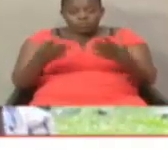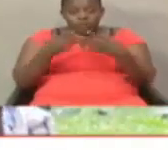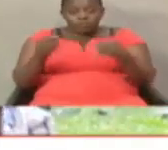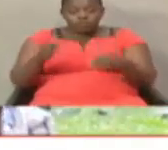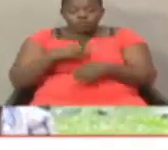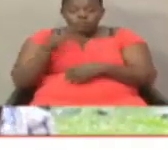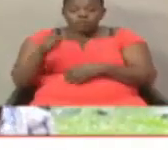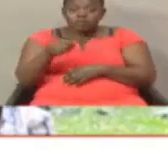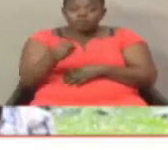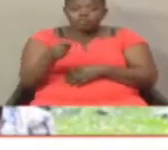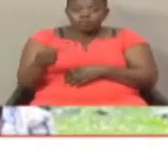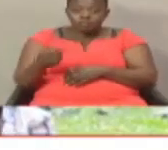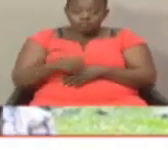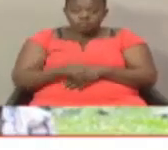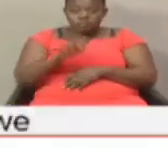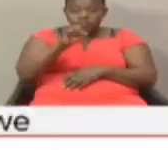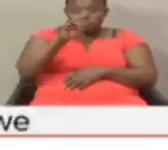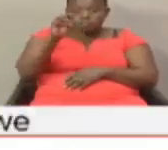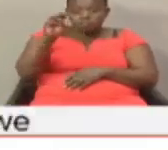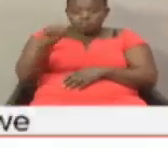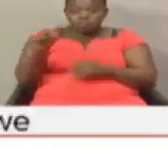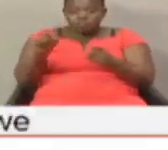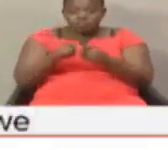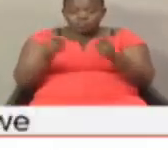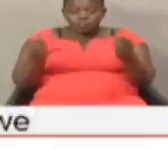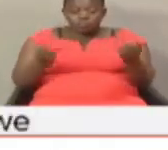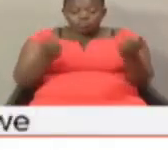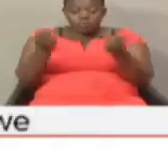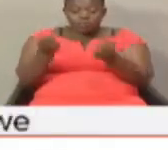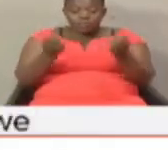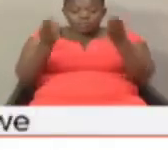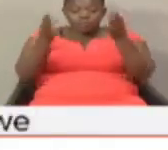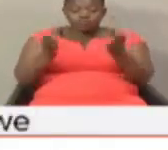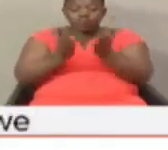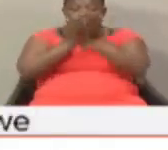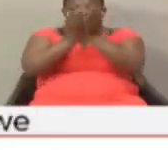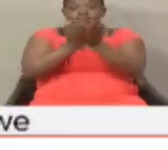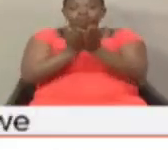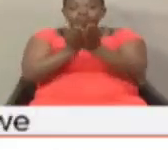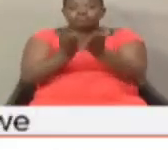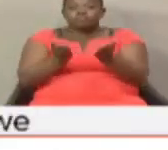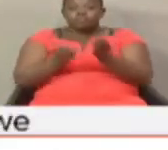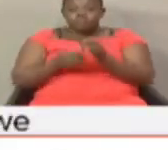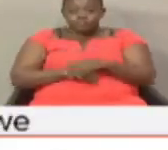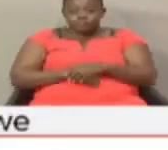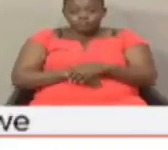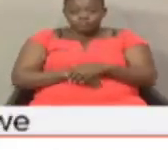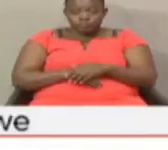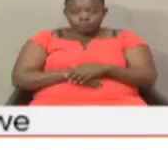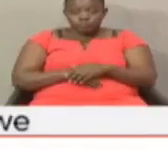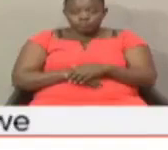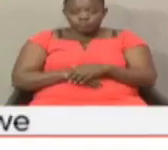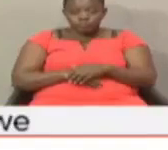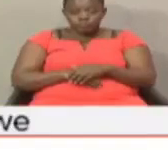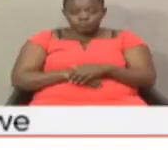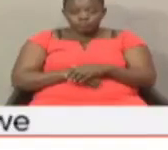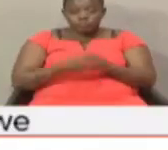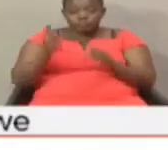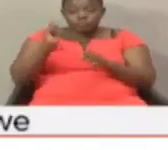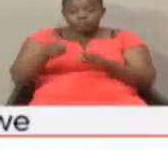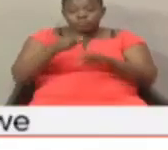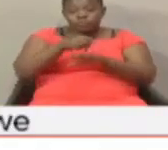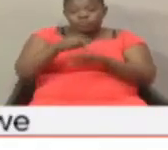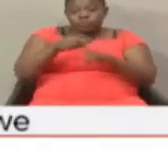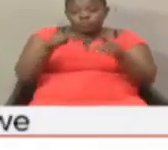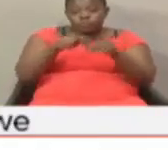wange abadde ayitibwa Emma nga yavuga ekinaala ekyo okuva wano e Kasenyi paka Kalangala era